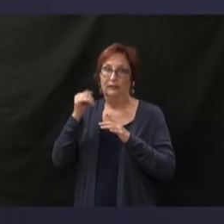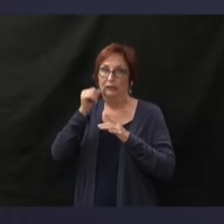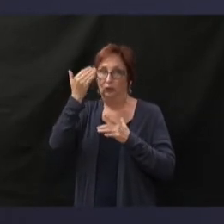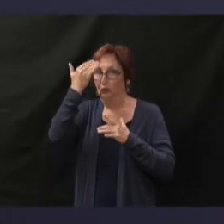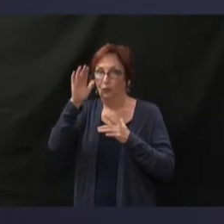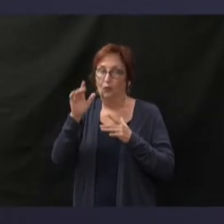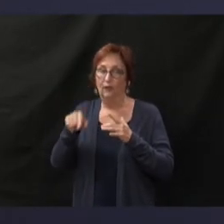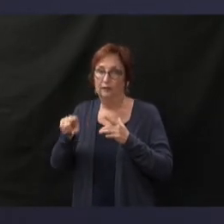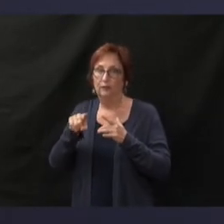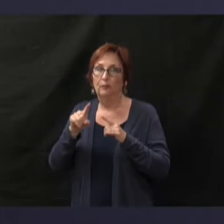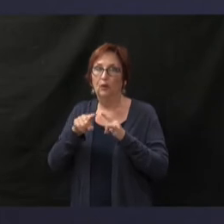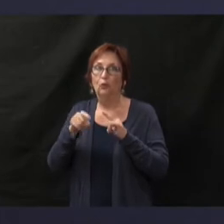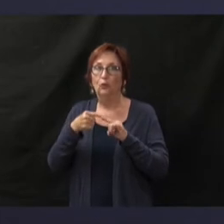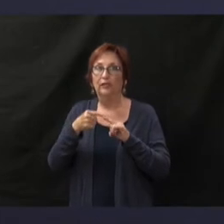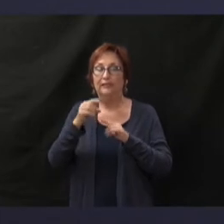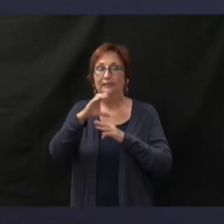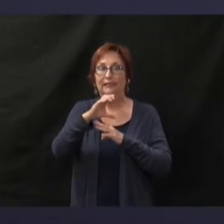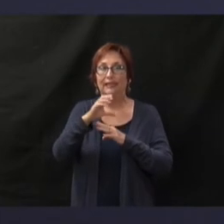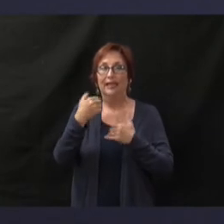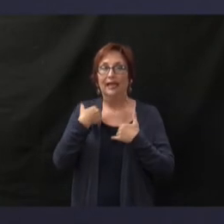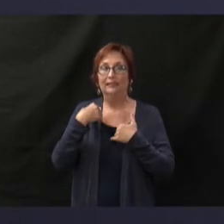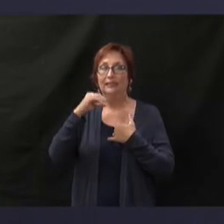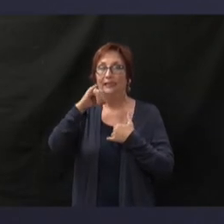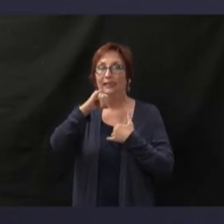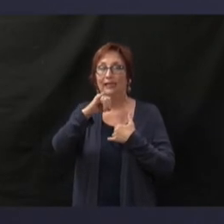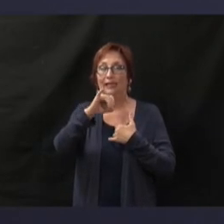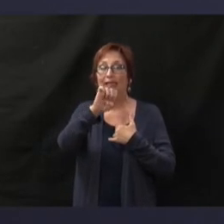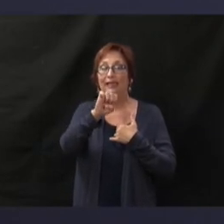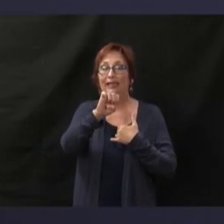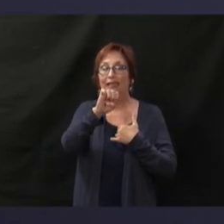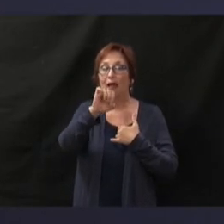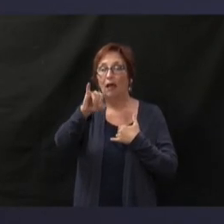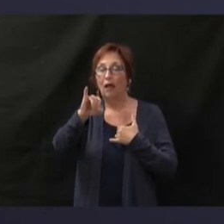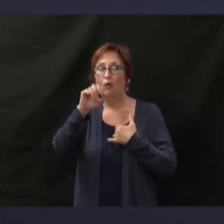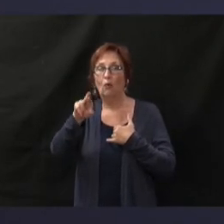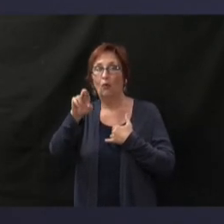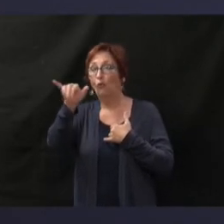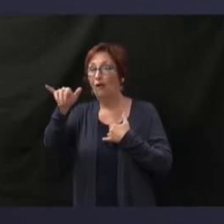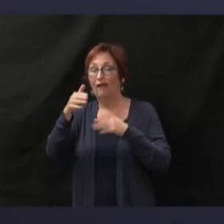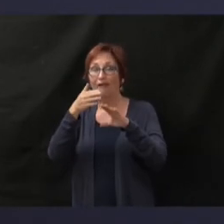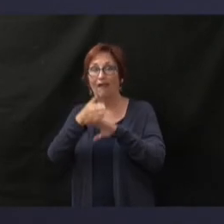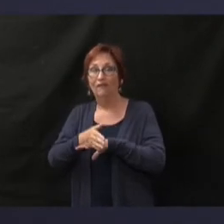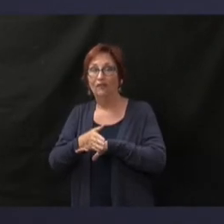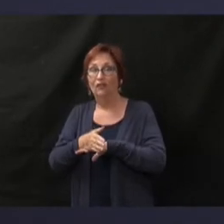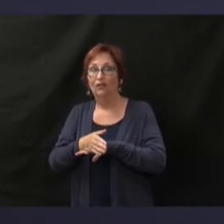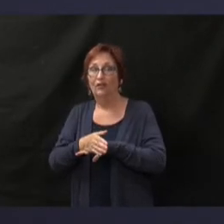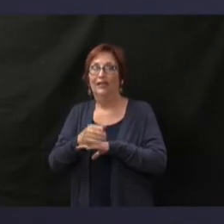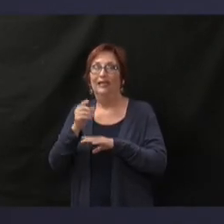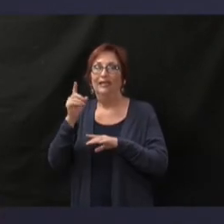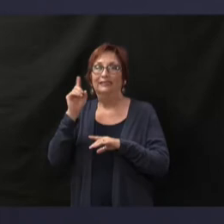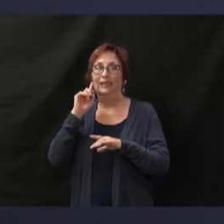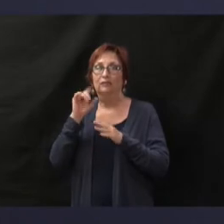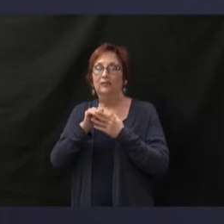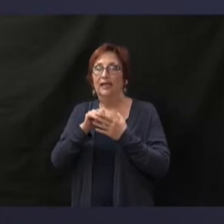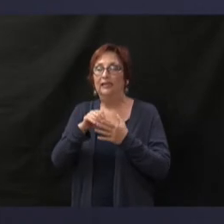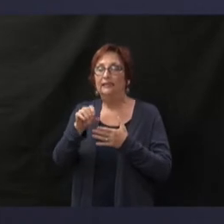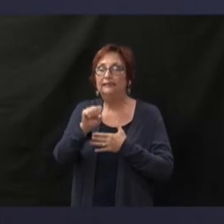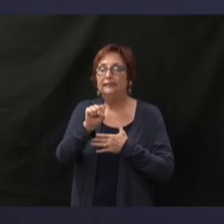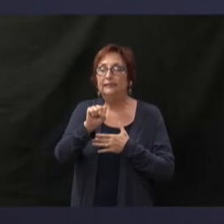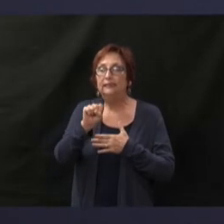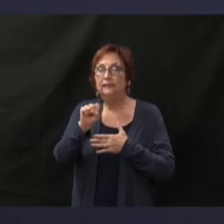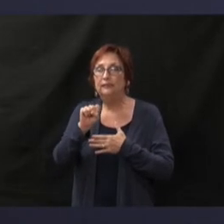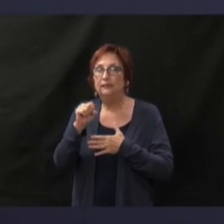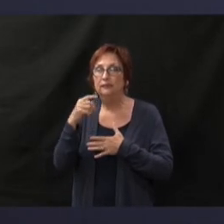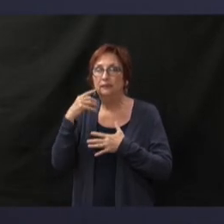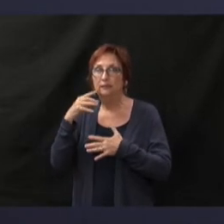when C has an E-I or Y after it, it says S. And that is so